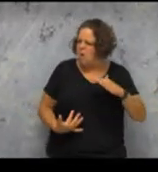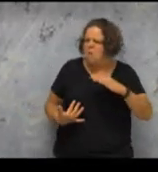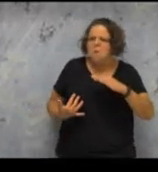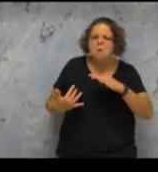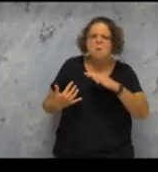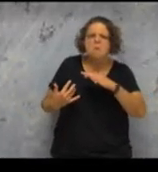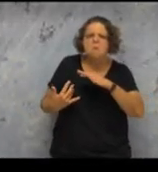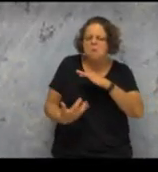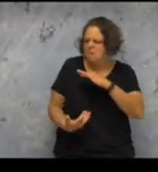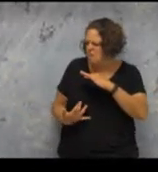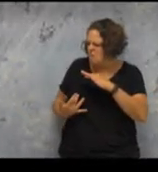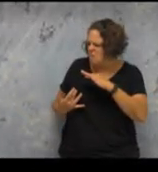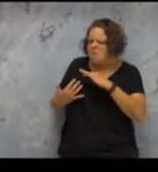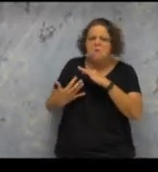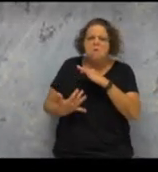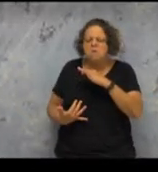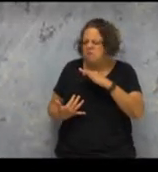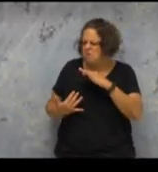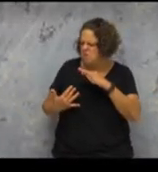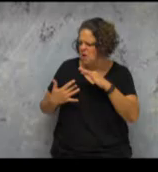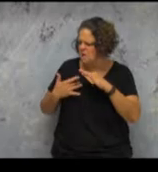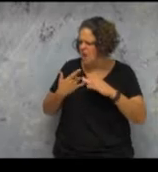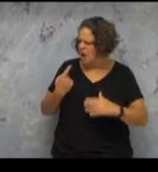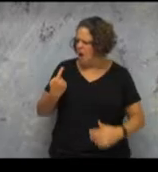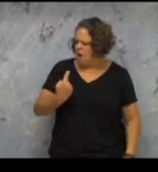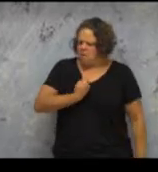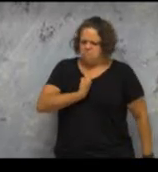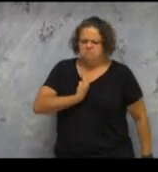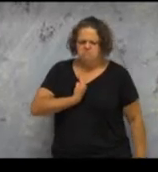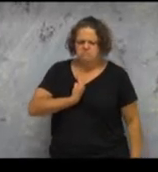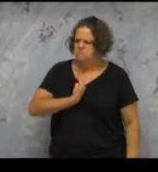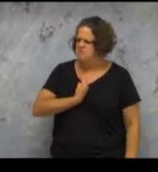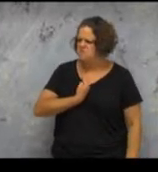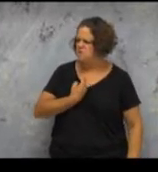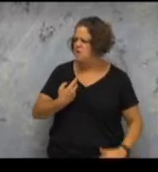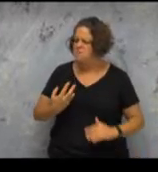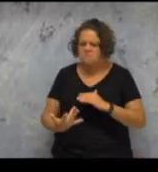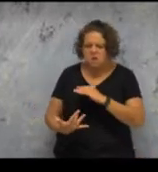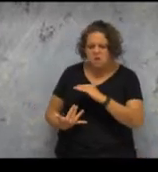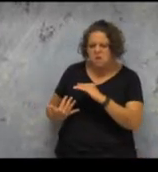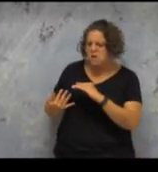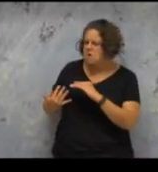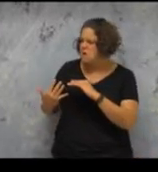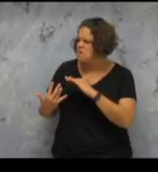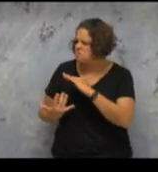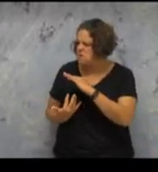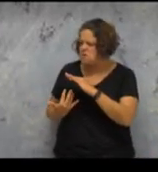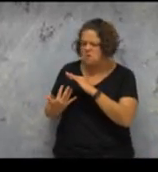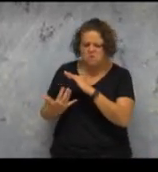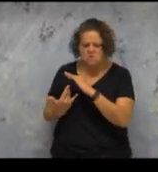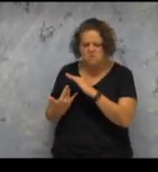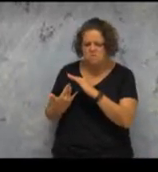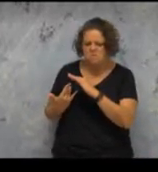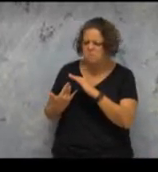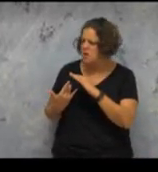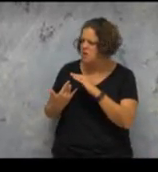felt left out. He grew hotter and hotter and hotter.